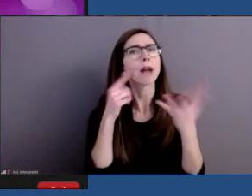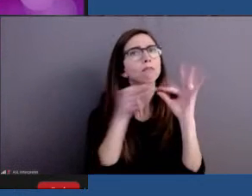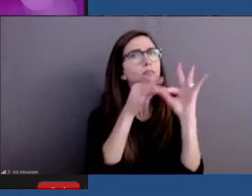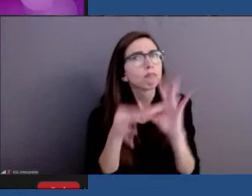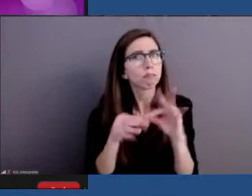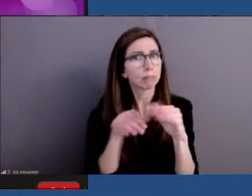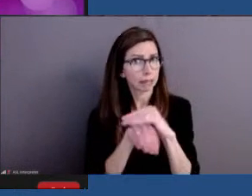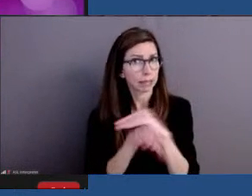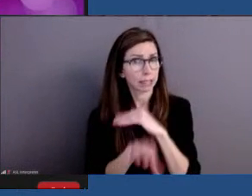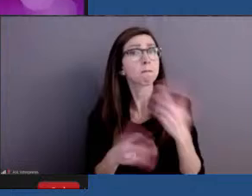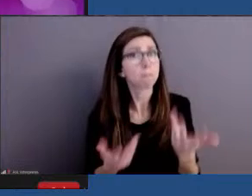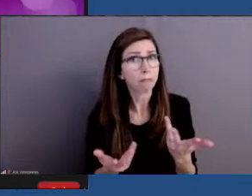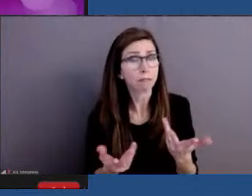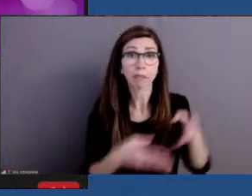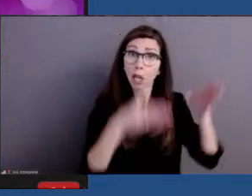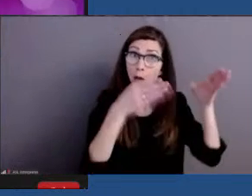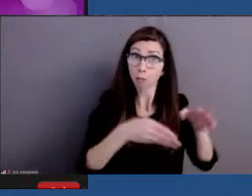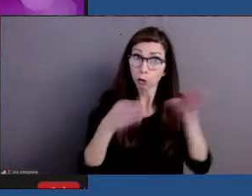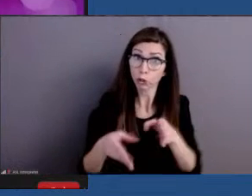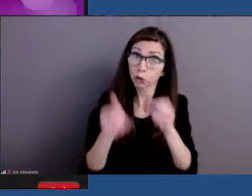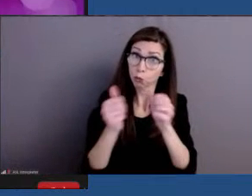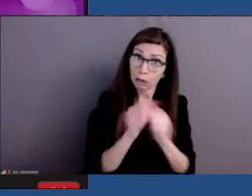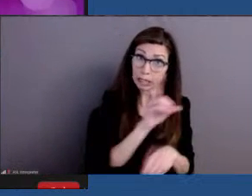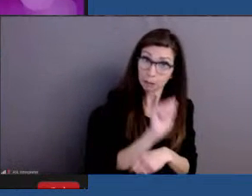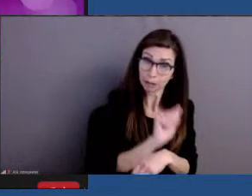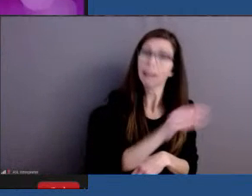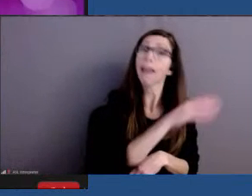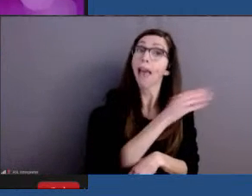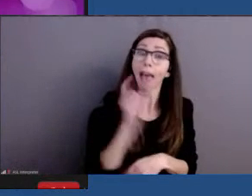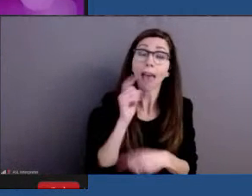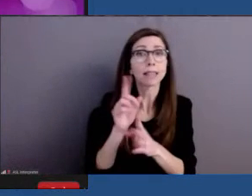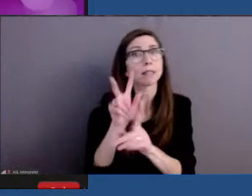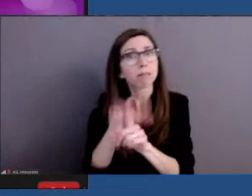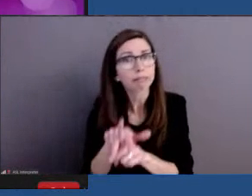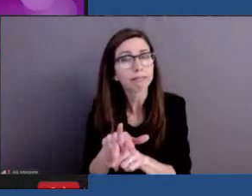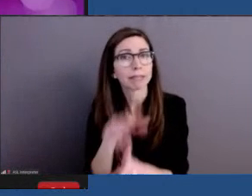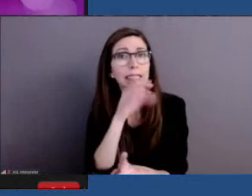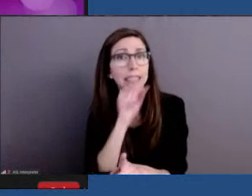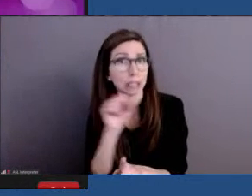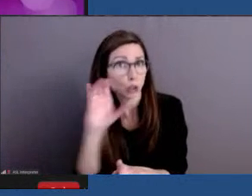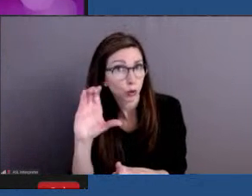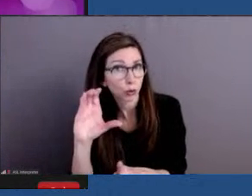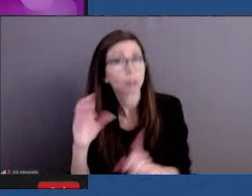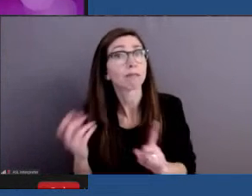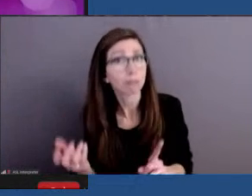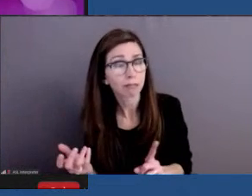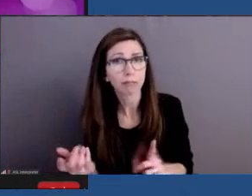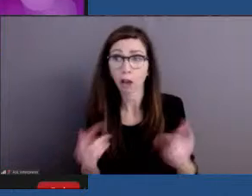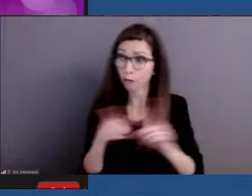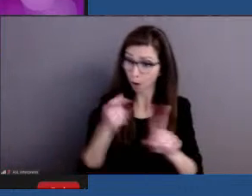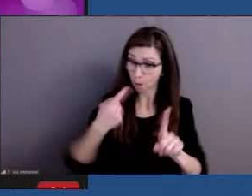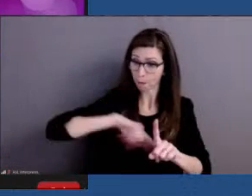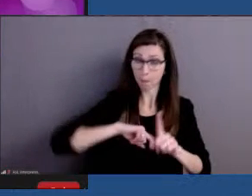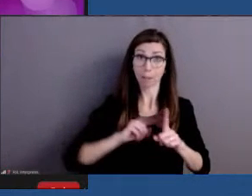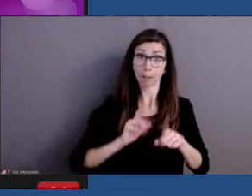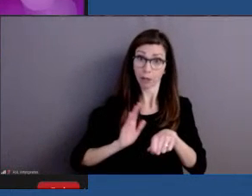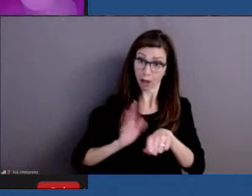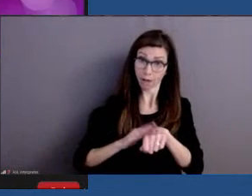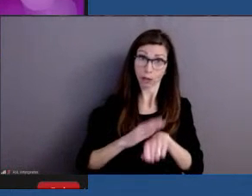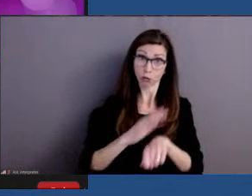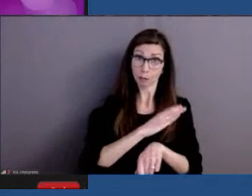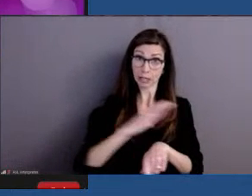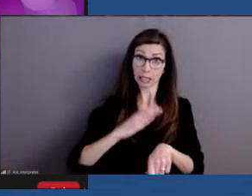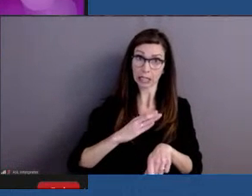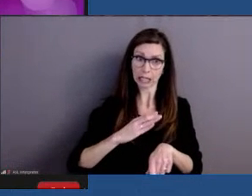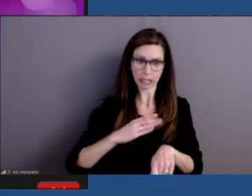for persons with disabilities and for seniors in Ottawa. Out of all of our city's advisory committees, ours is the only one